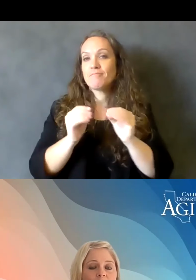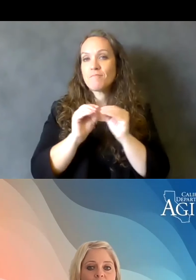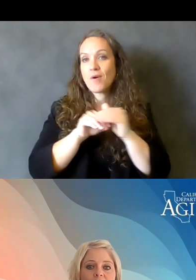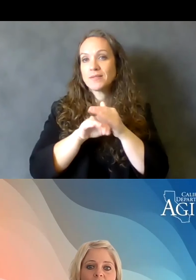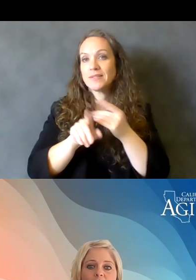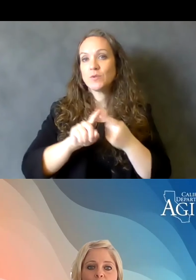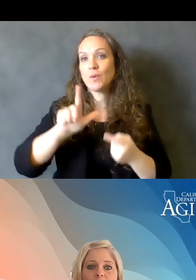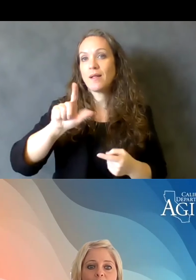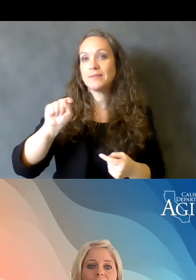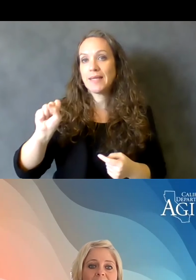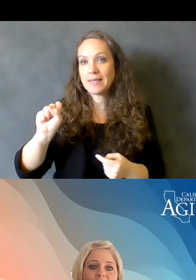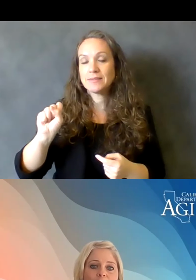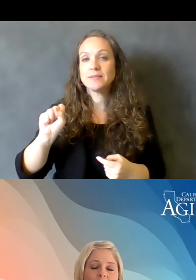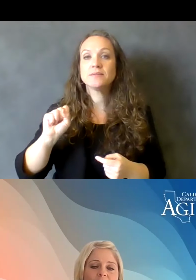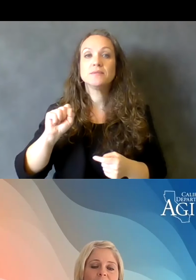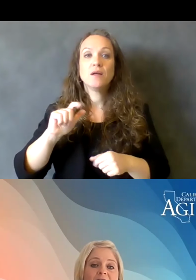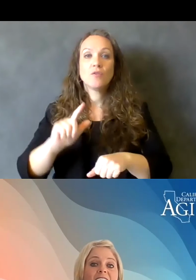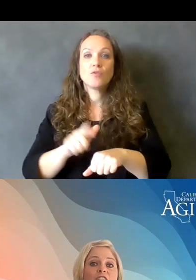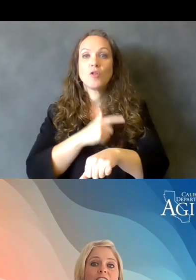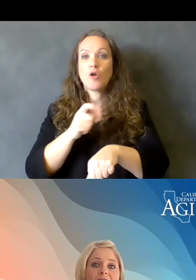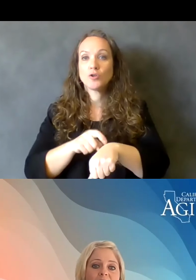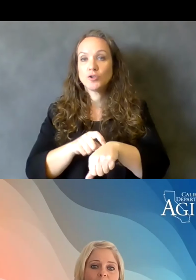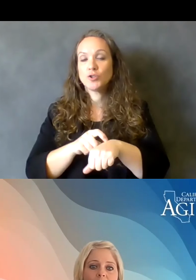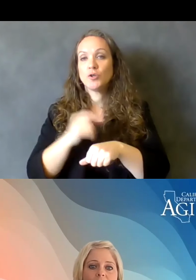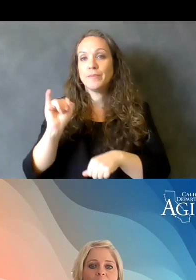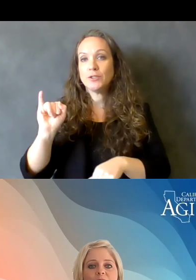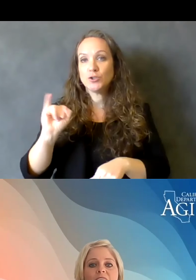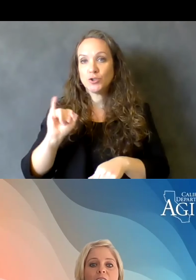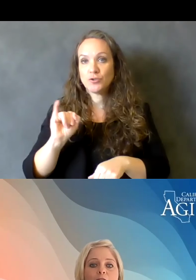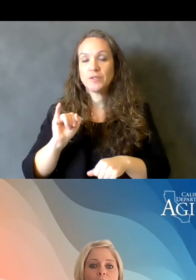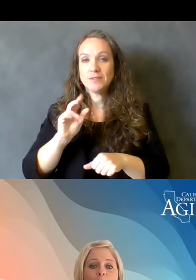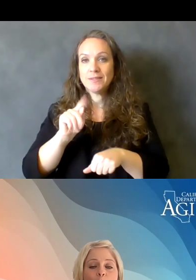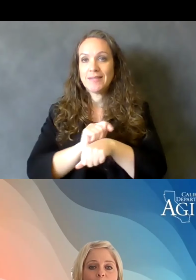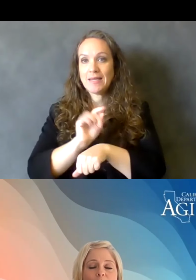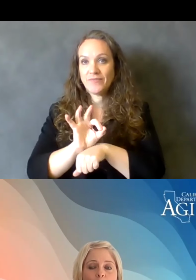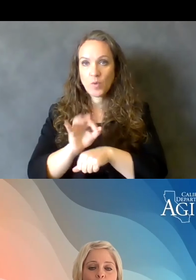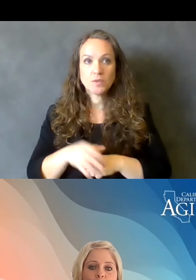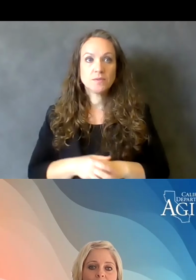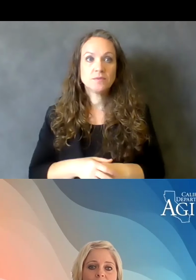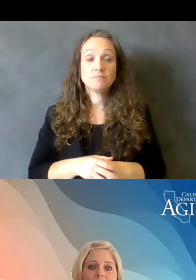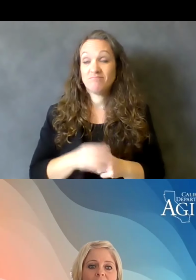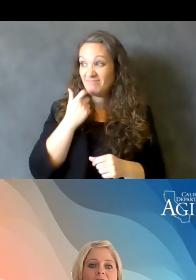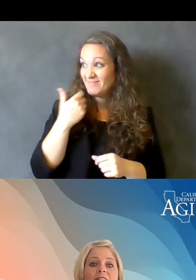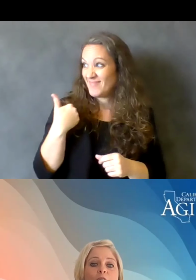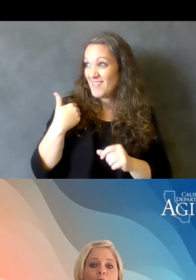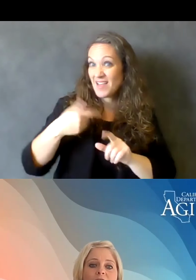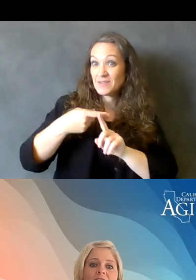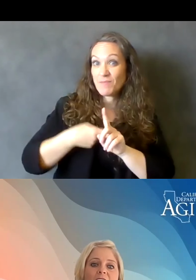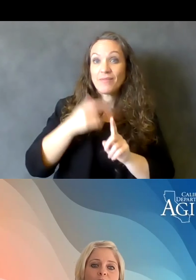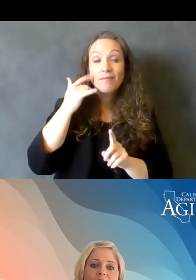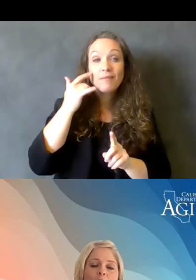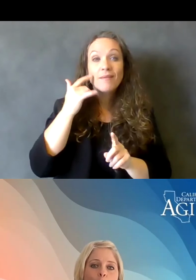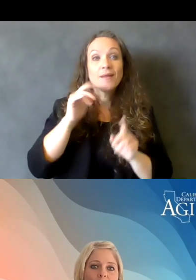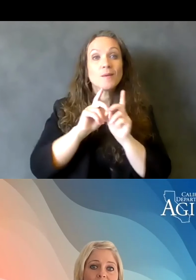Insurance Commissioner's Long-Term Insurance Task Force. And just last month, California Department of Social Services, they hosted